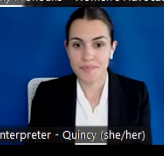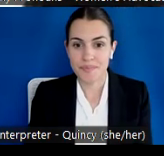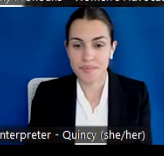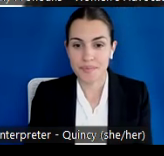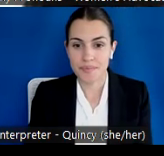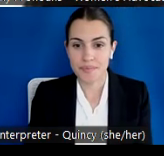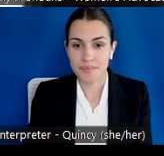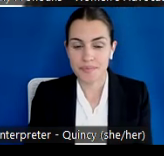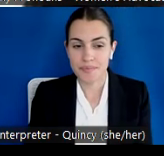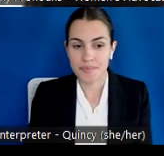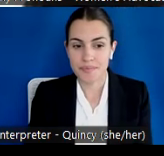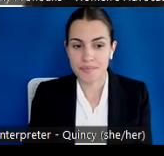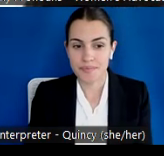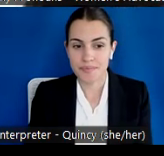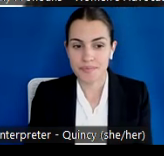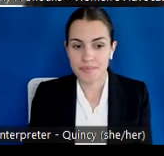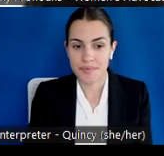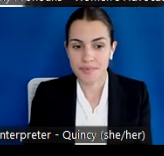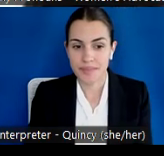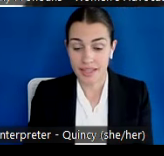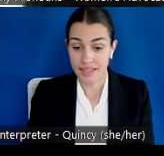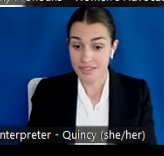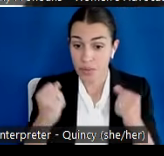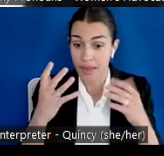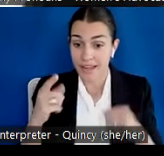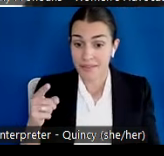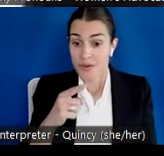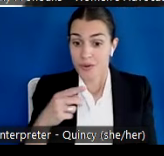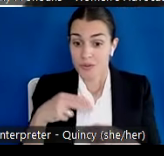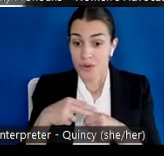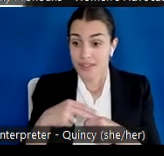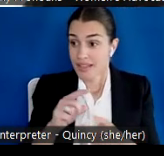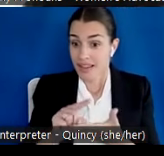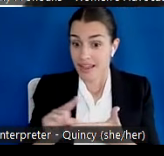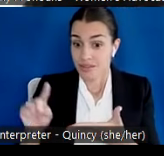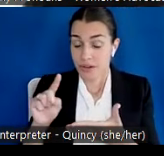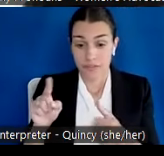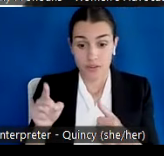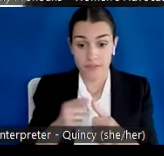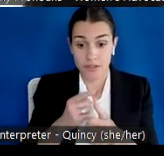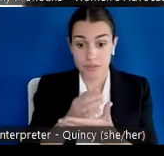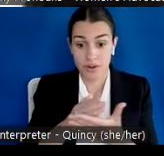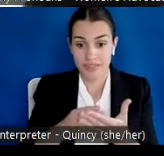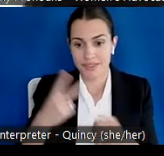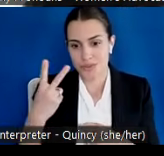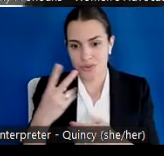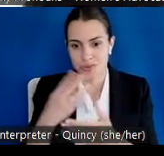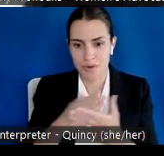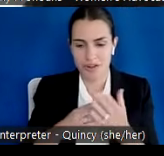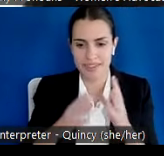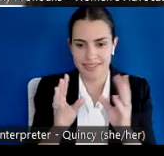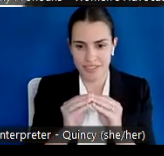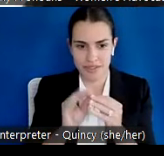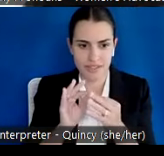So many of you have joined us last week for our first part of this two-part series, and it was on